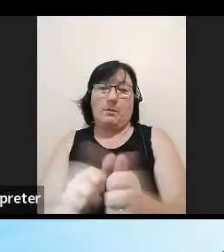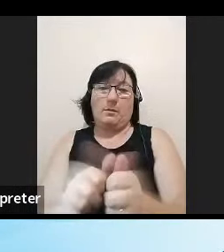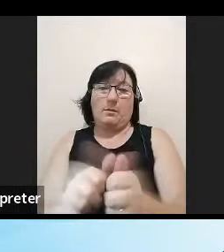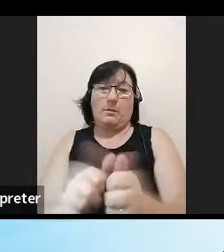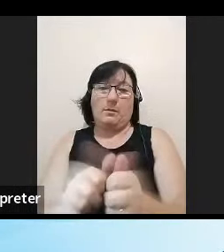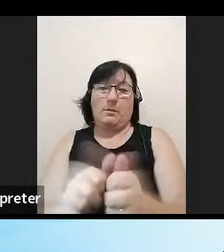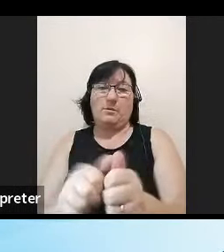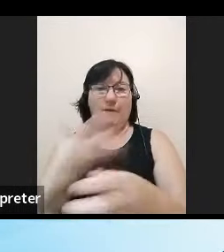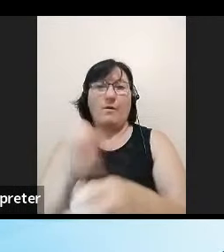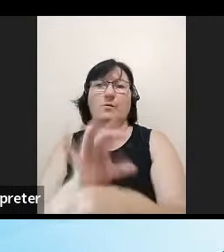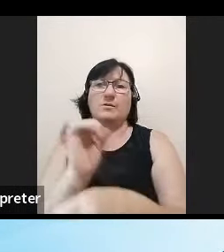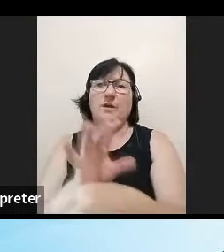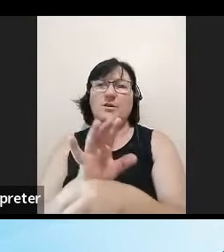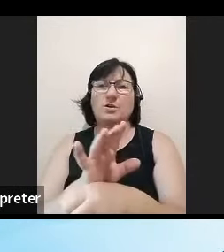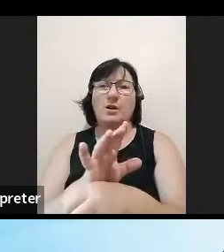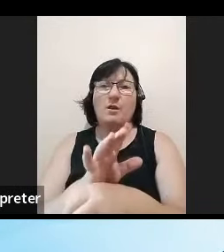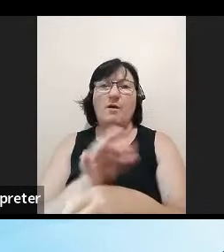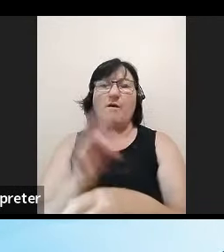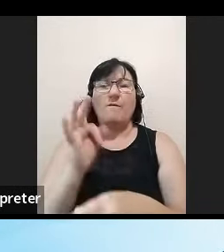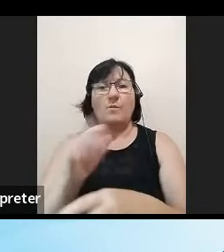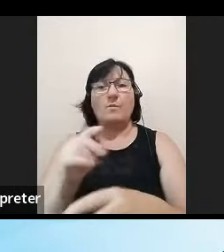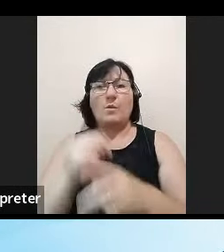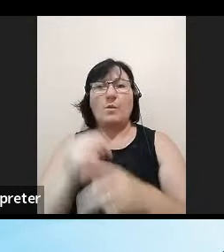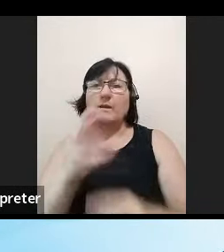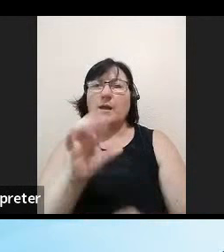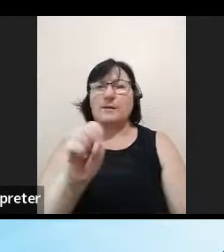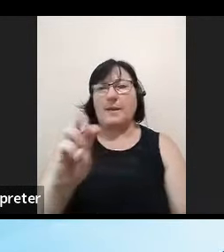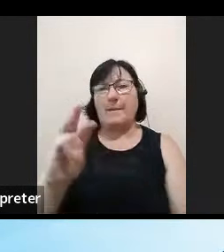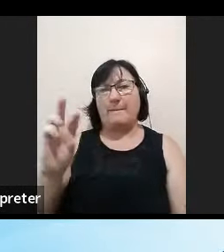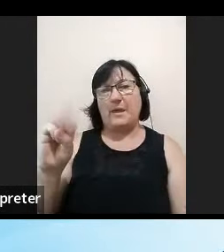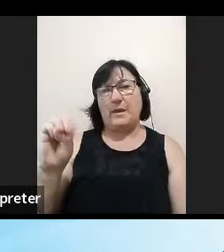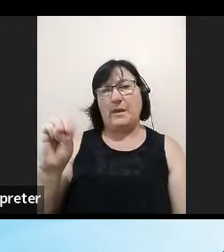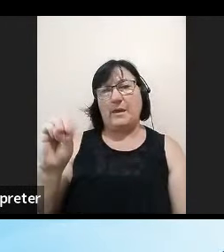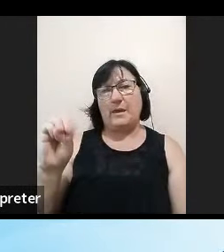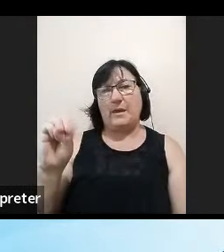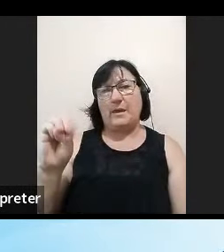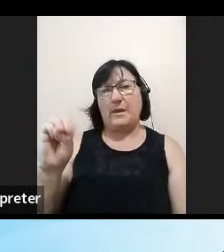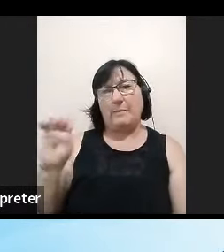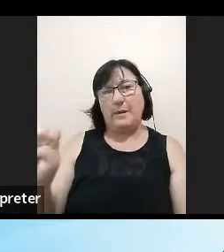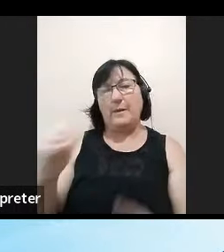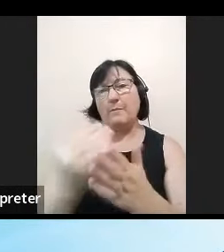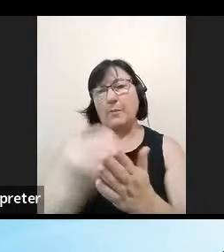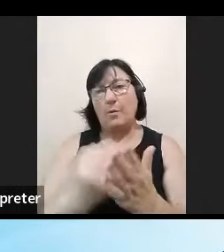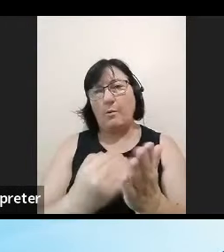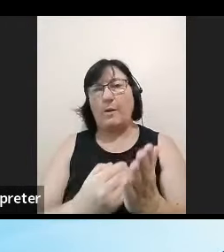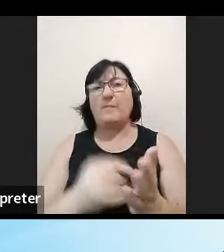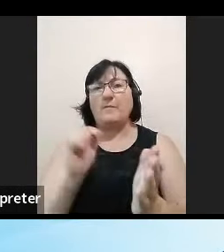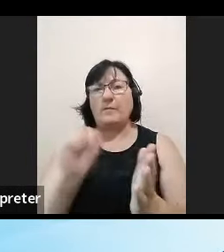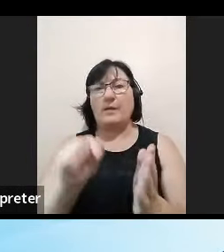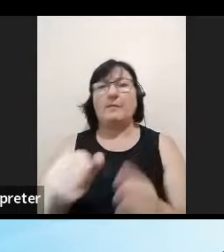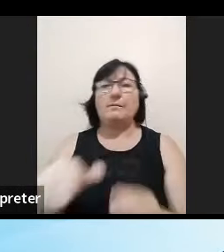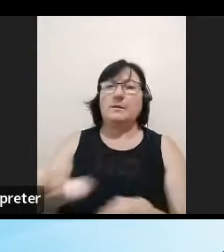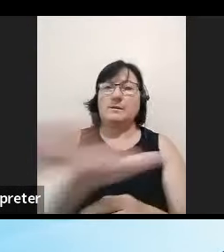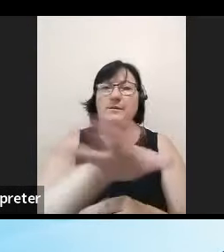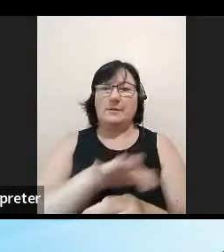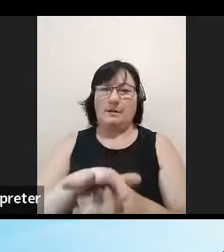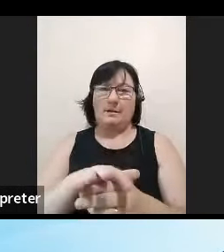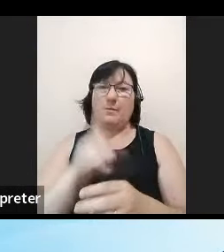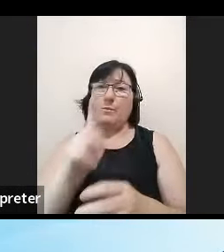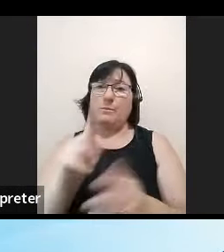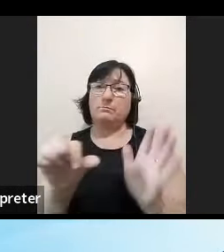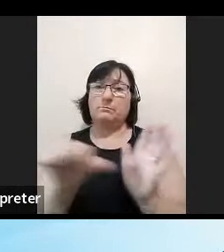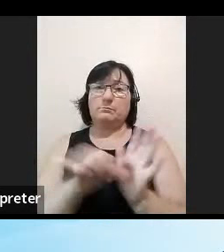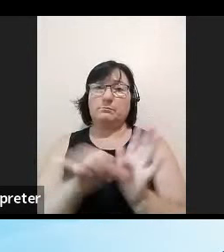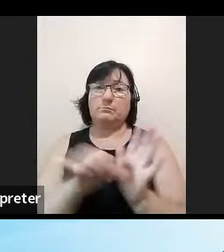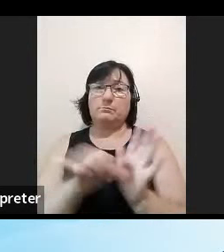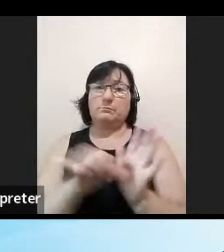SMME process and the building of the program for that particular sector. And one of the key things that we're discussing is in